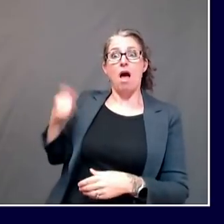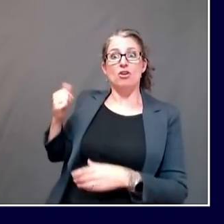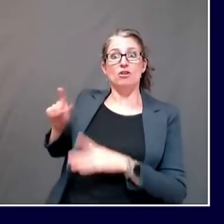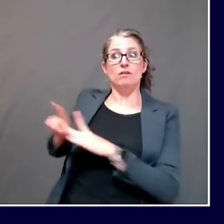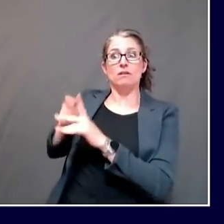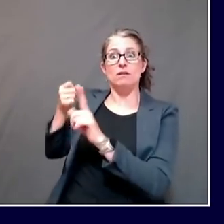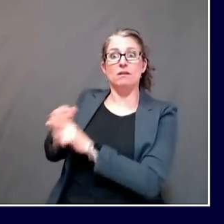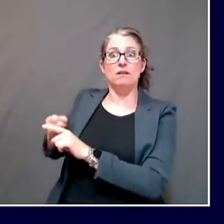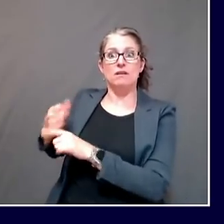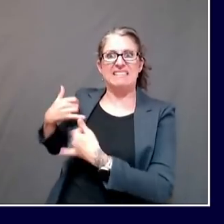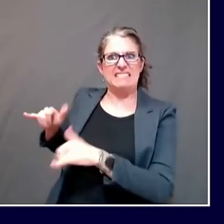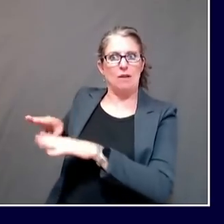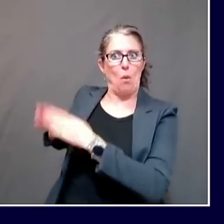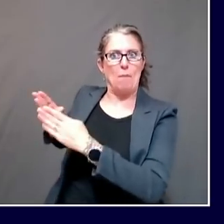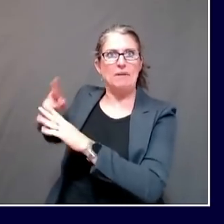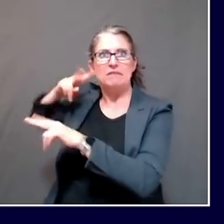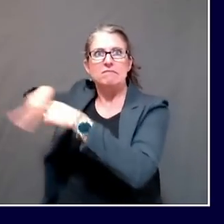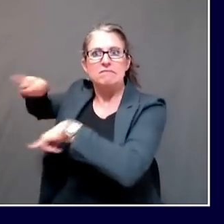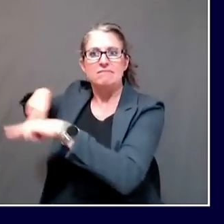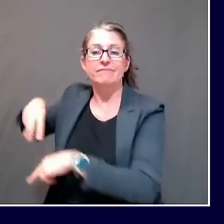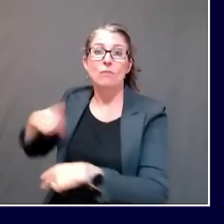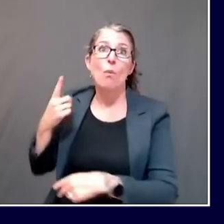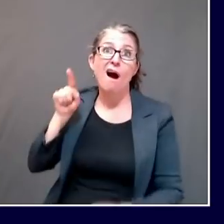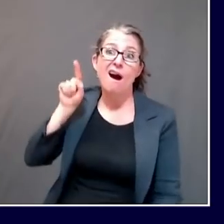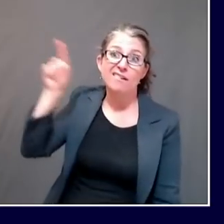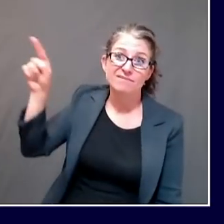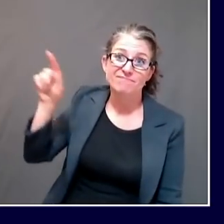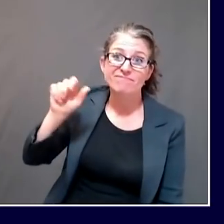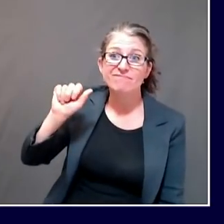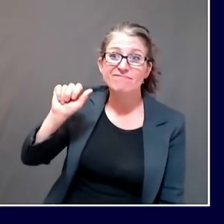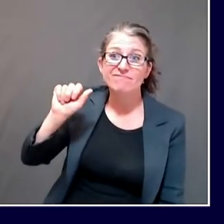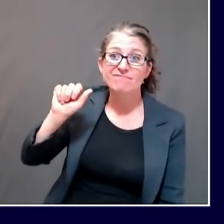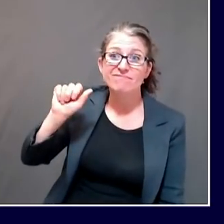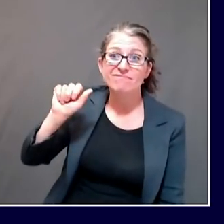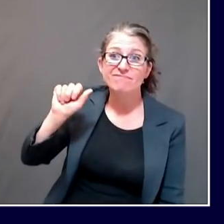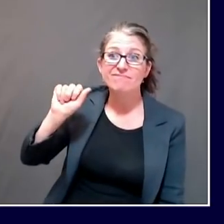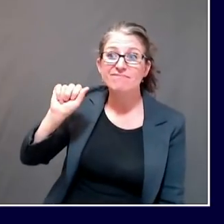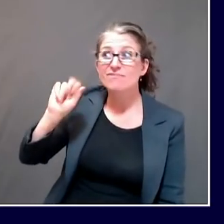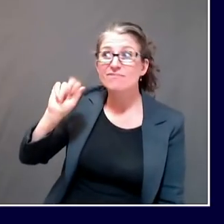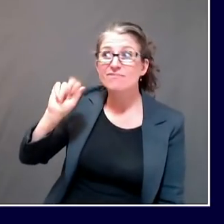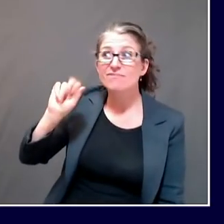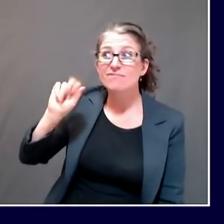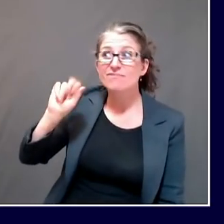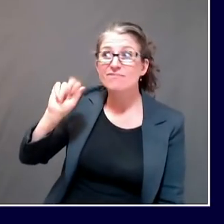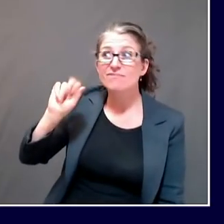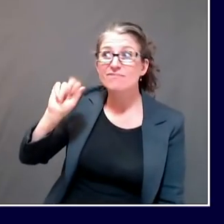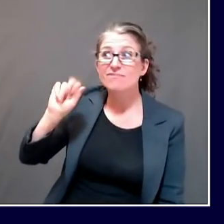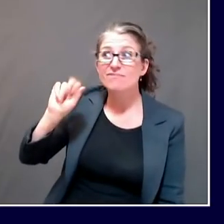the August 7th wedding in Millinocket. Right now, there are a total of